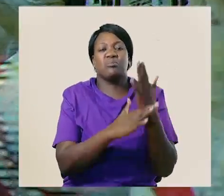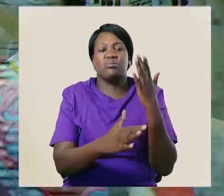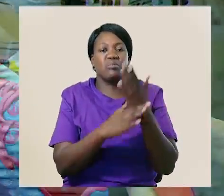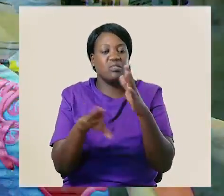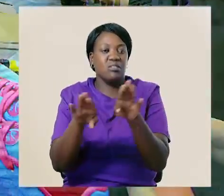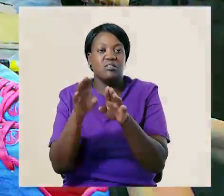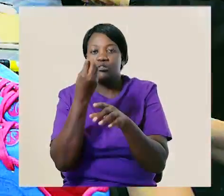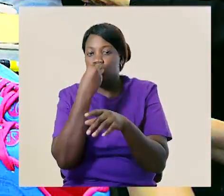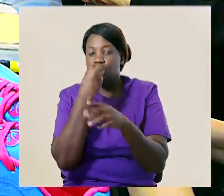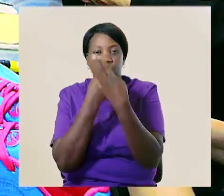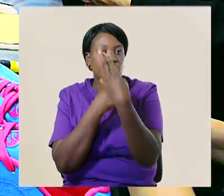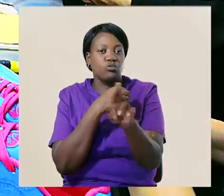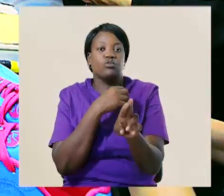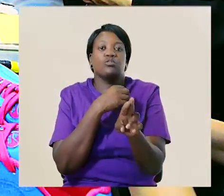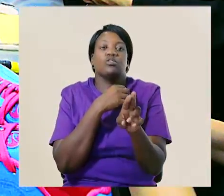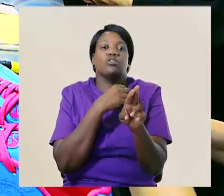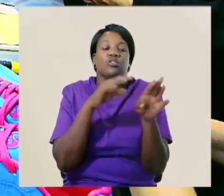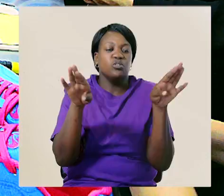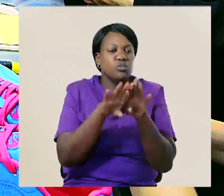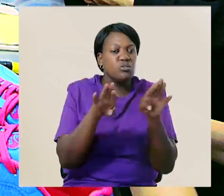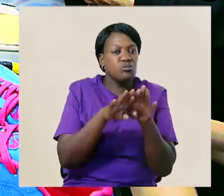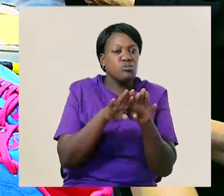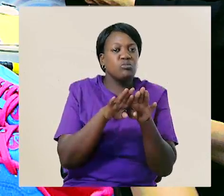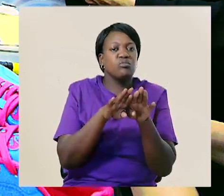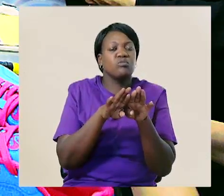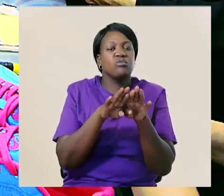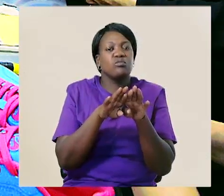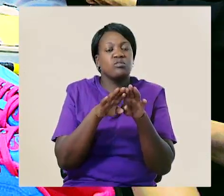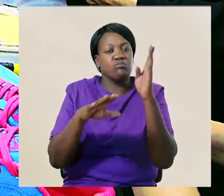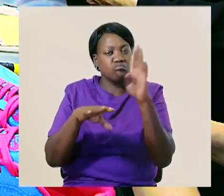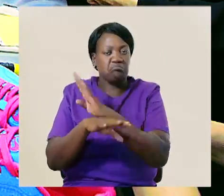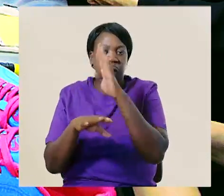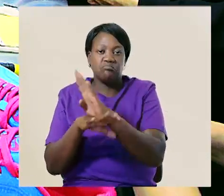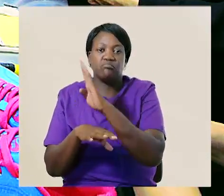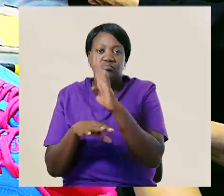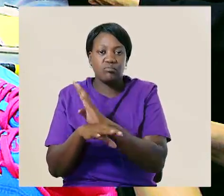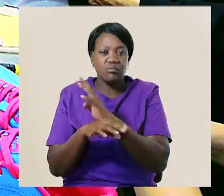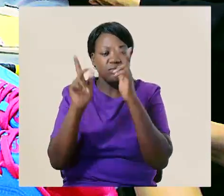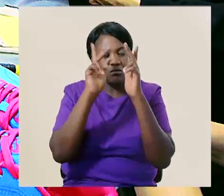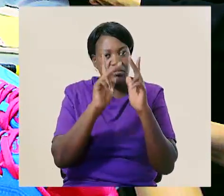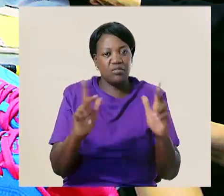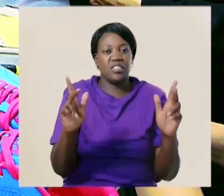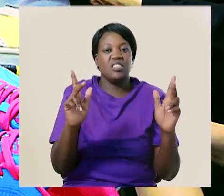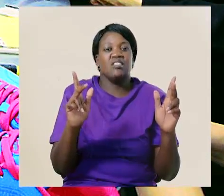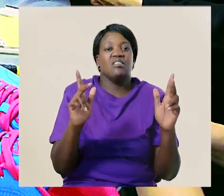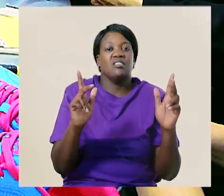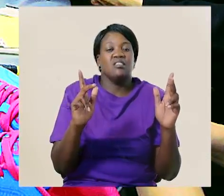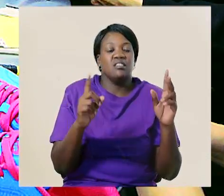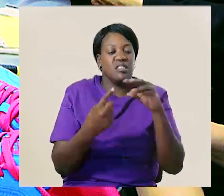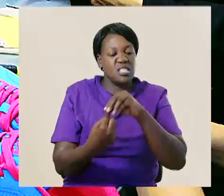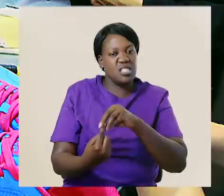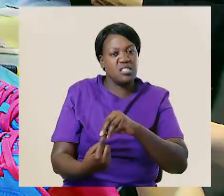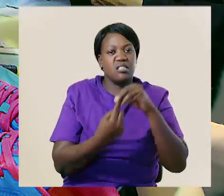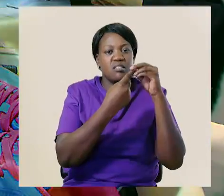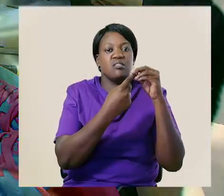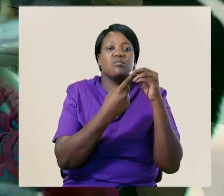food. Also, new industries have emerged which require people's labor but in a more specialized